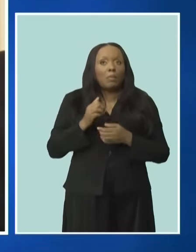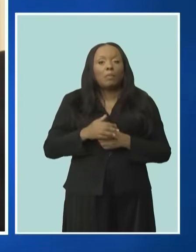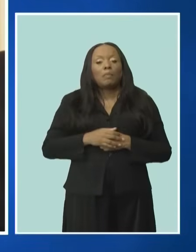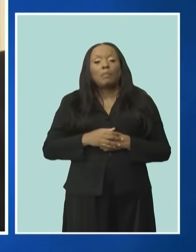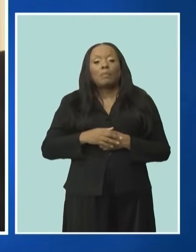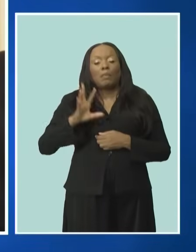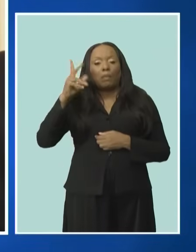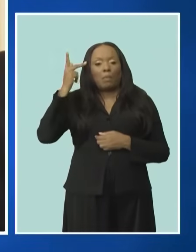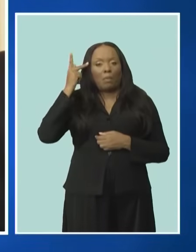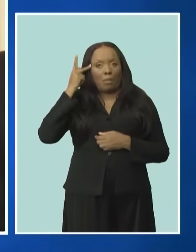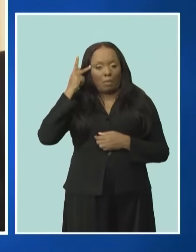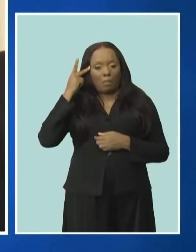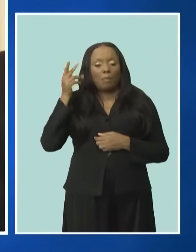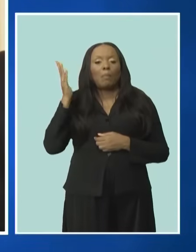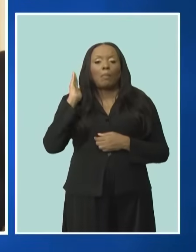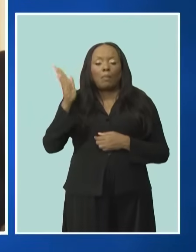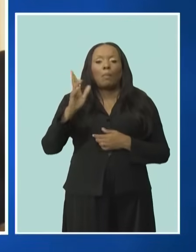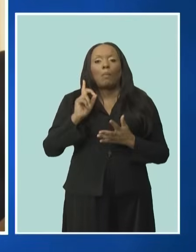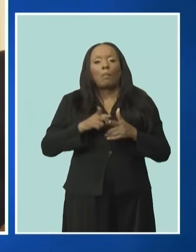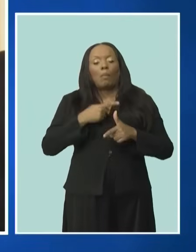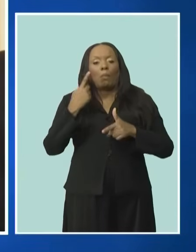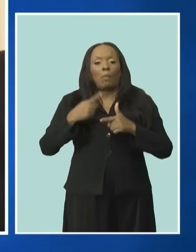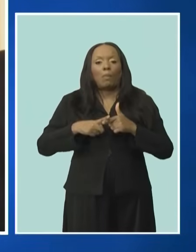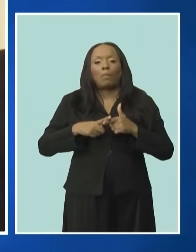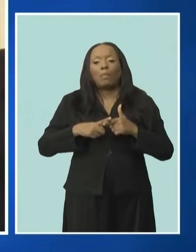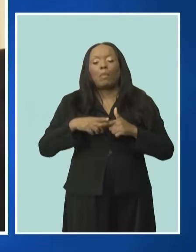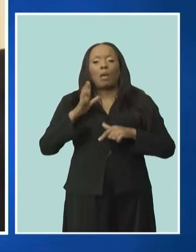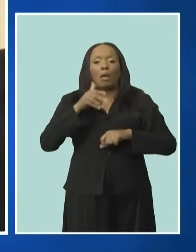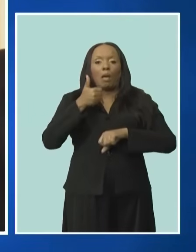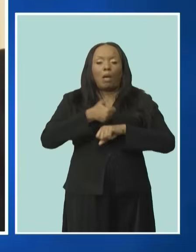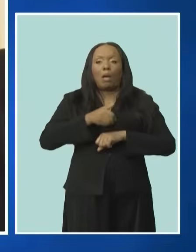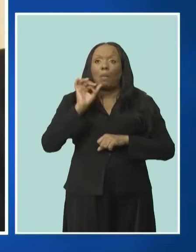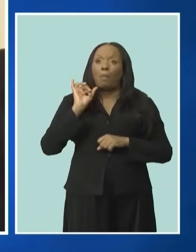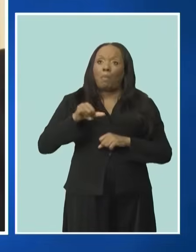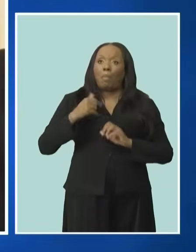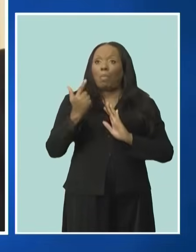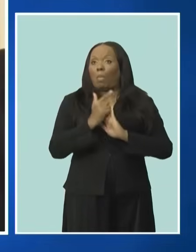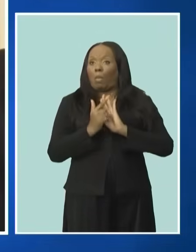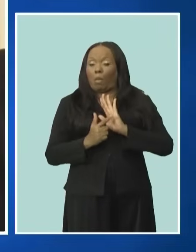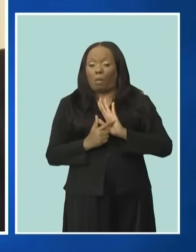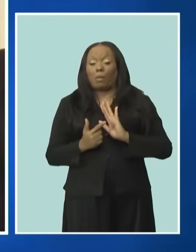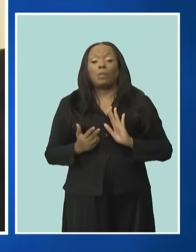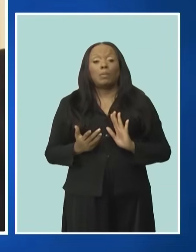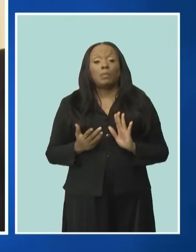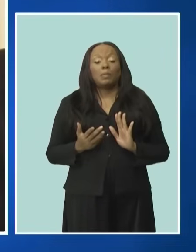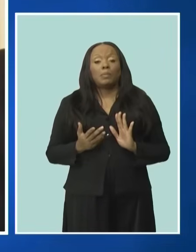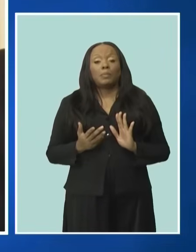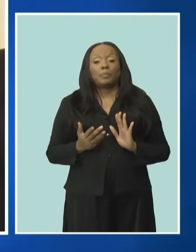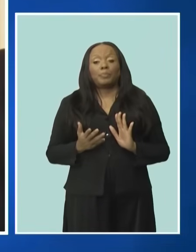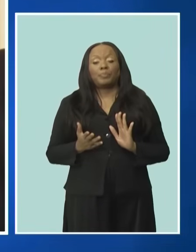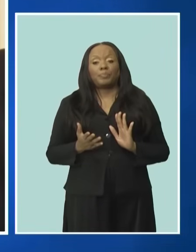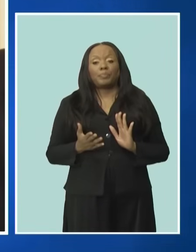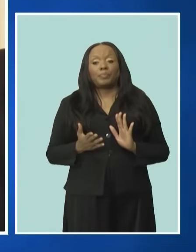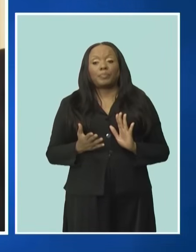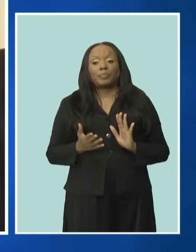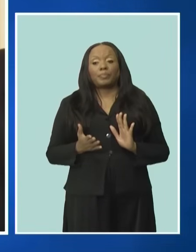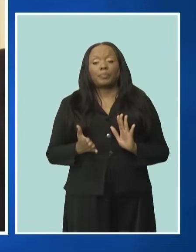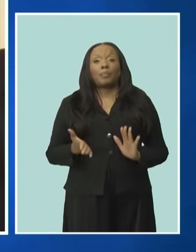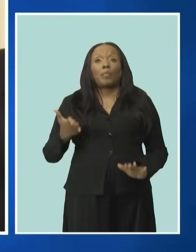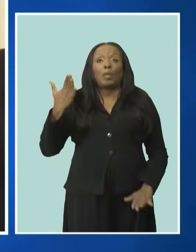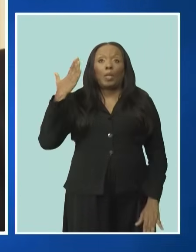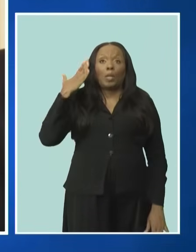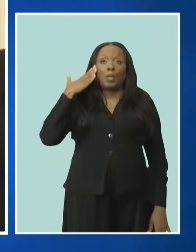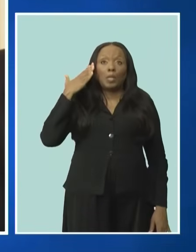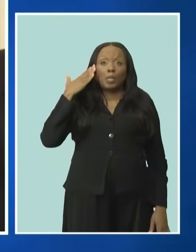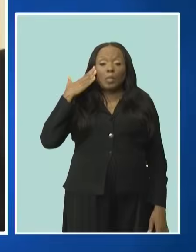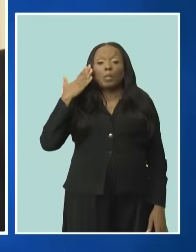the Parliament will take the necessary steps to introduce that legislation, conscious that in many instances intel